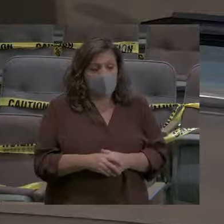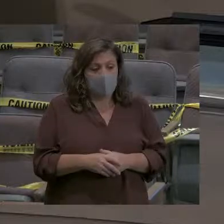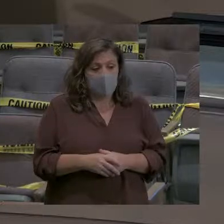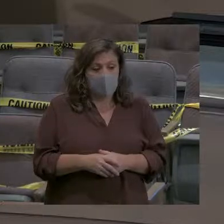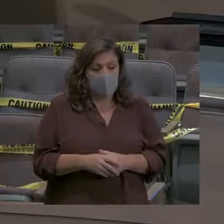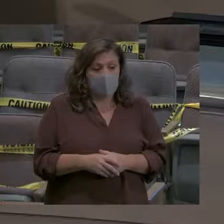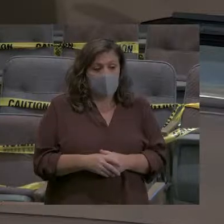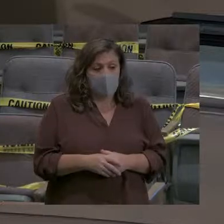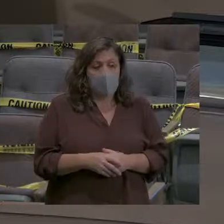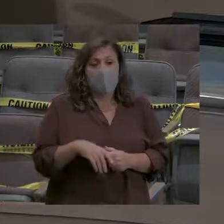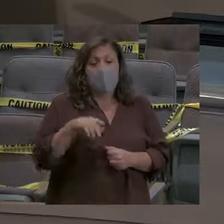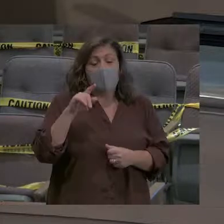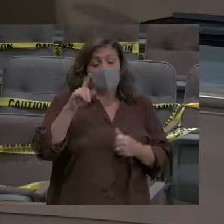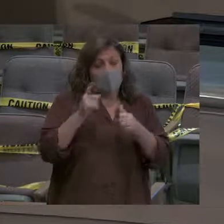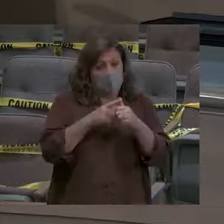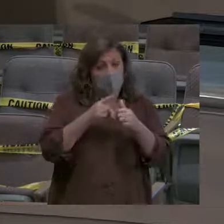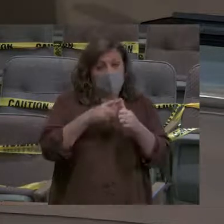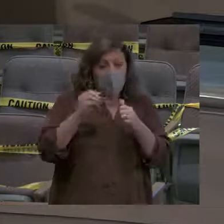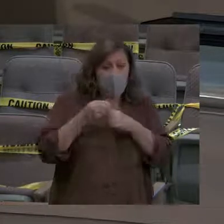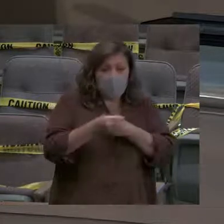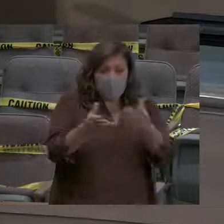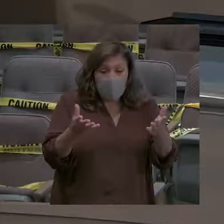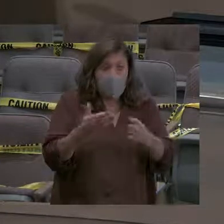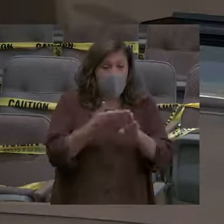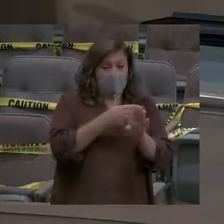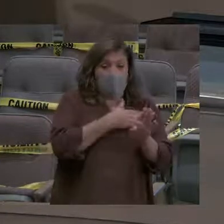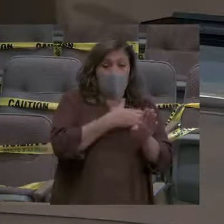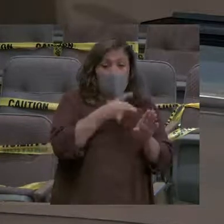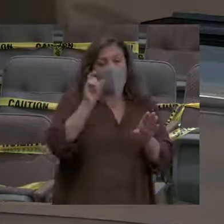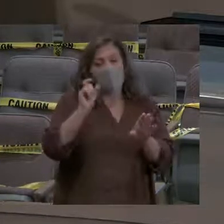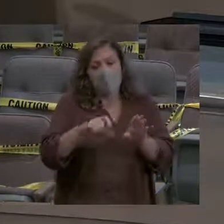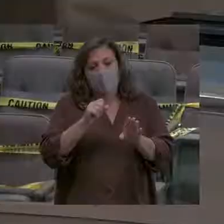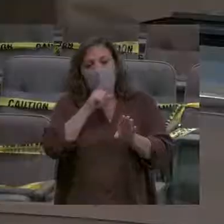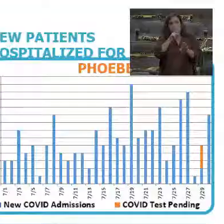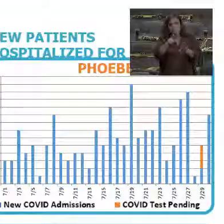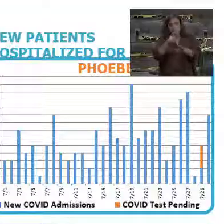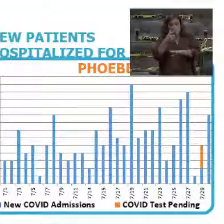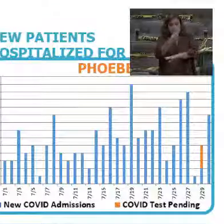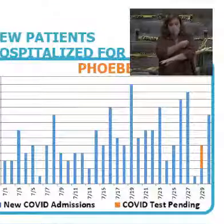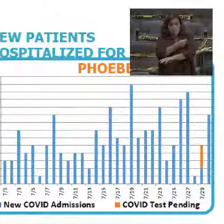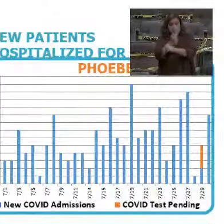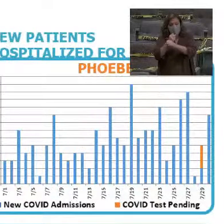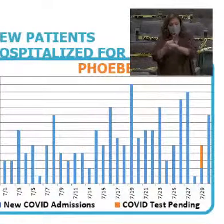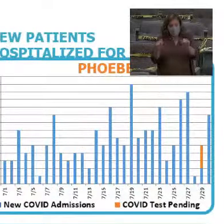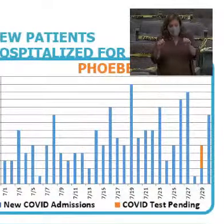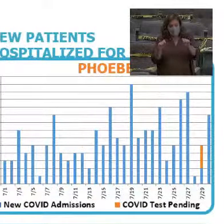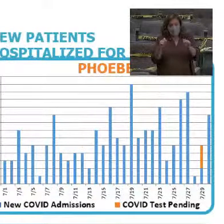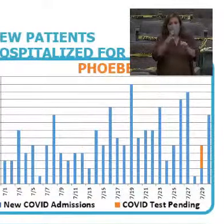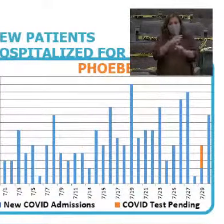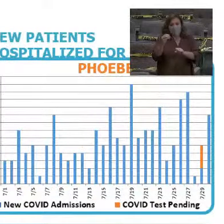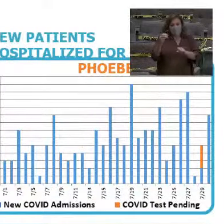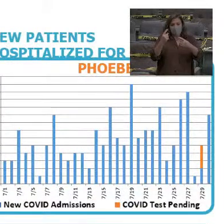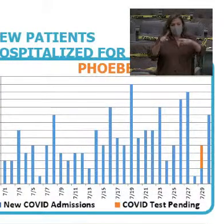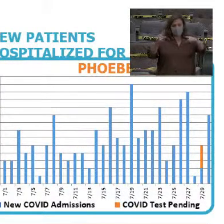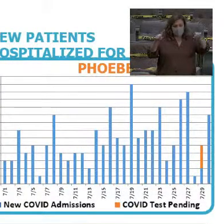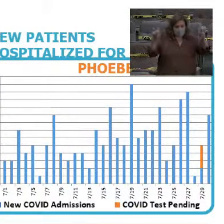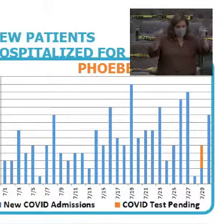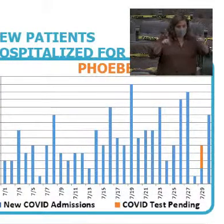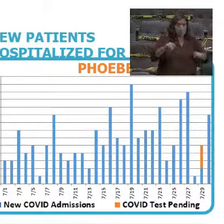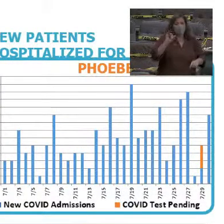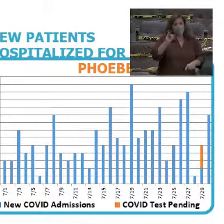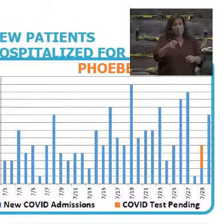any vaccine is safe, and you have to make sure it's effective. And it takes what we call controlled